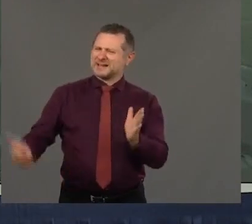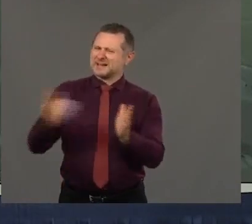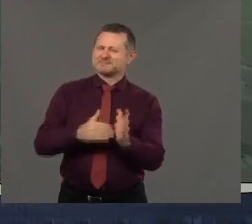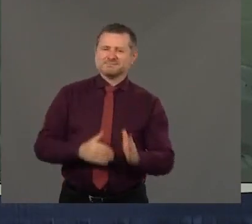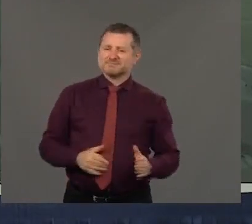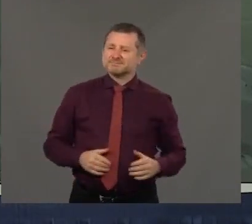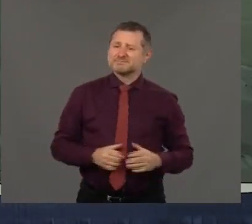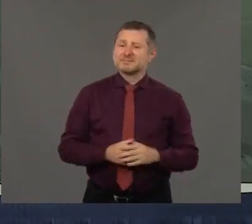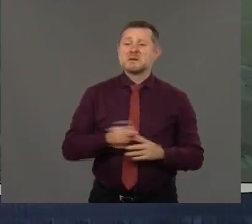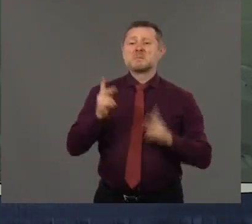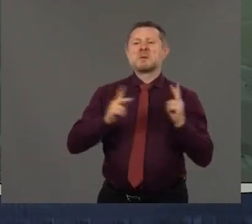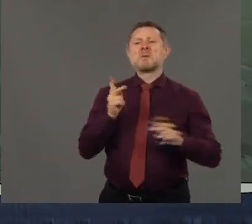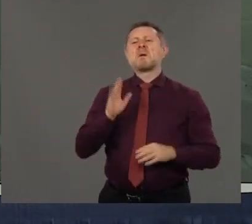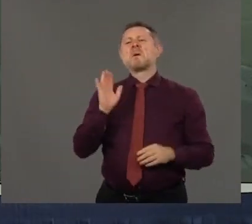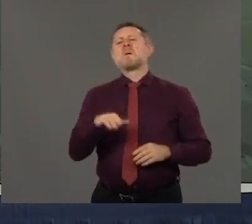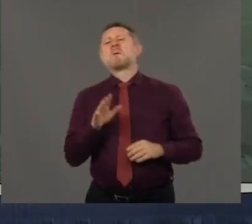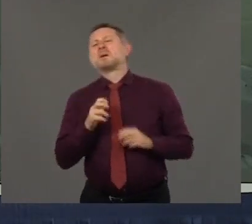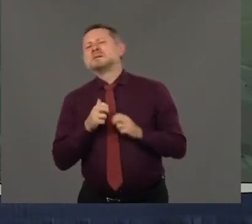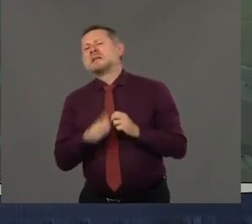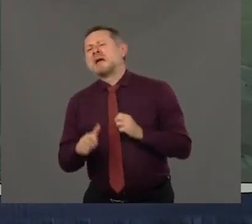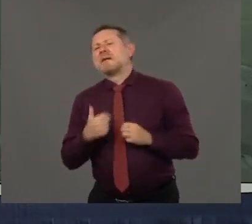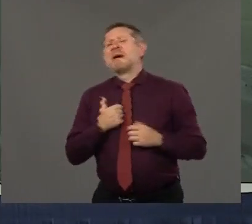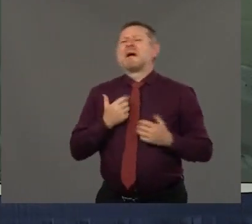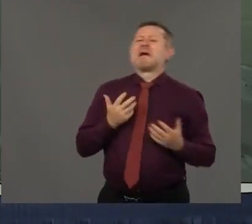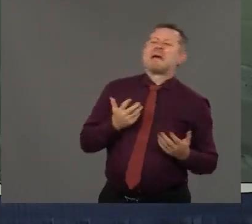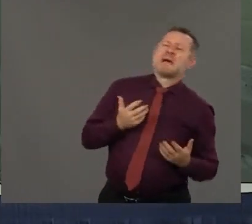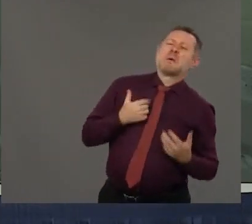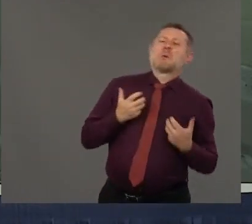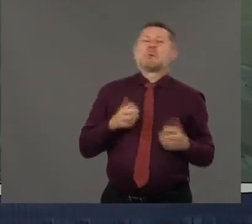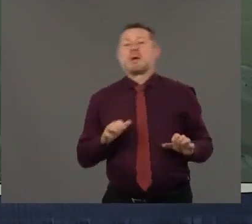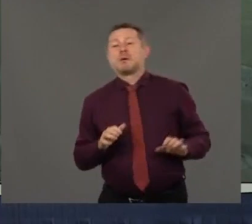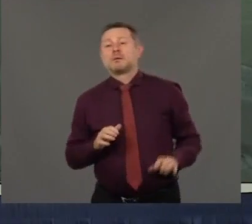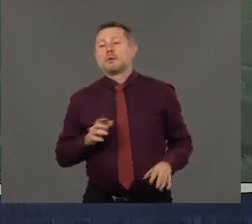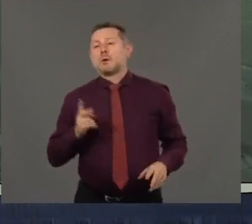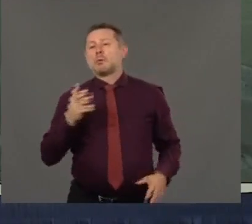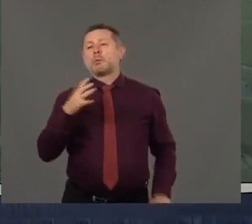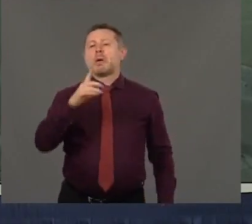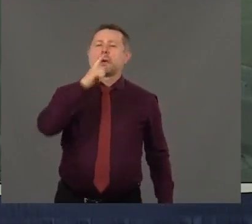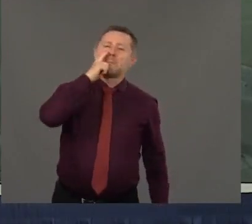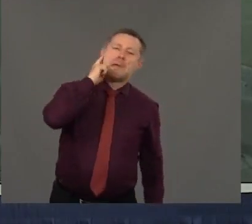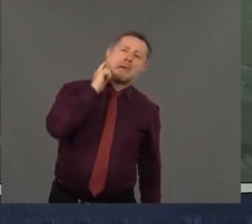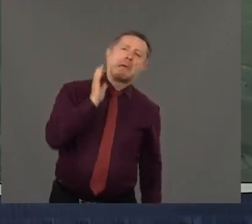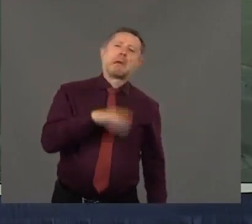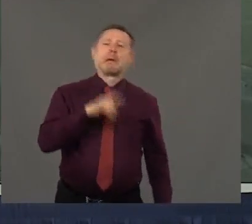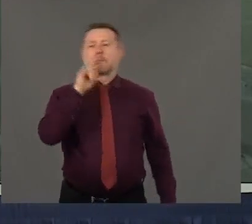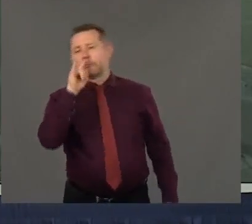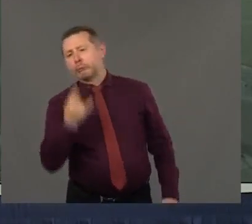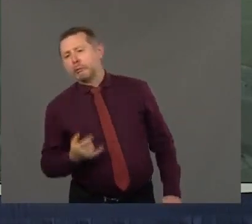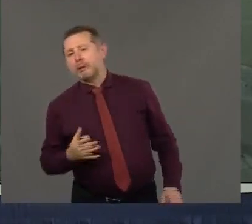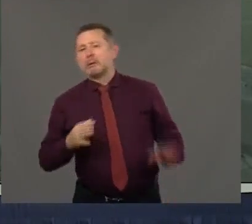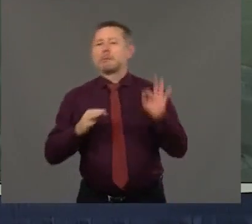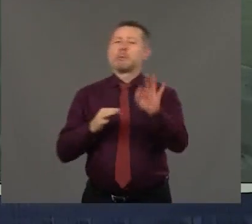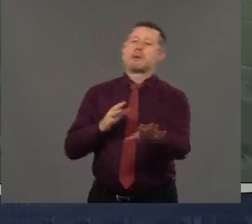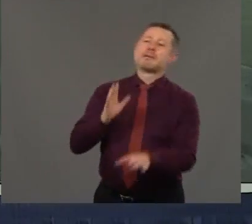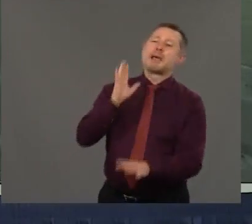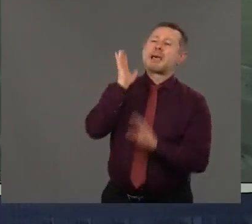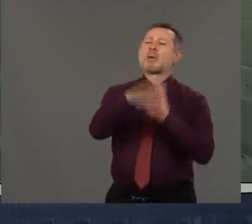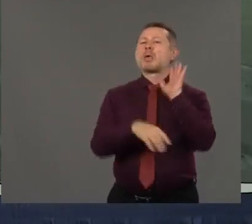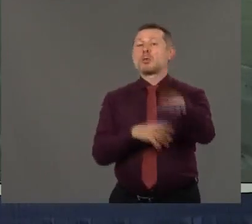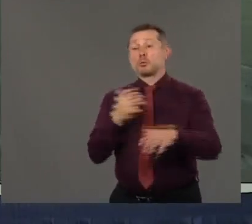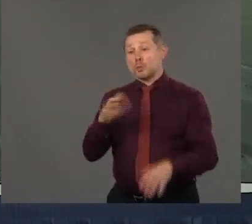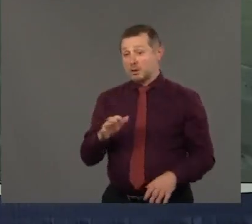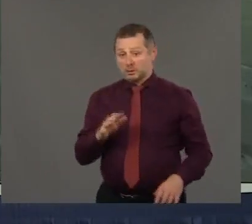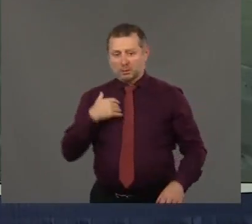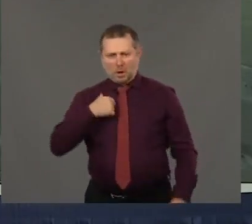compliance is difficult. Why? Well, because people don't like to wear masks, and then we have to tell them to do it, and they don't want to do it. I